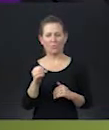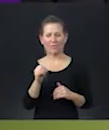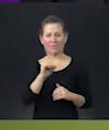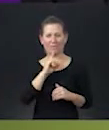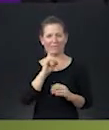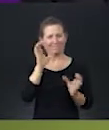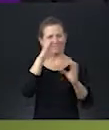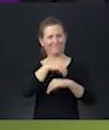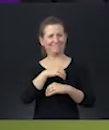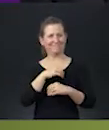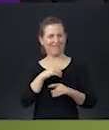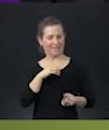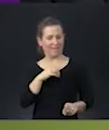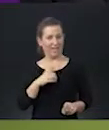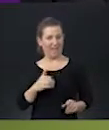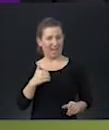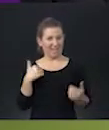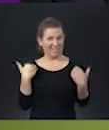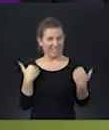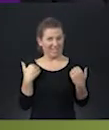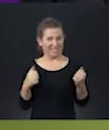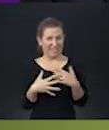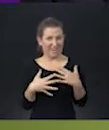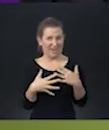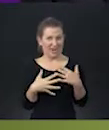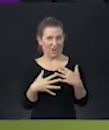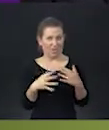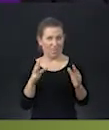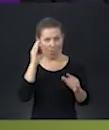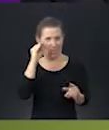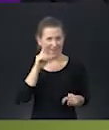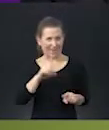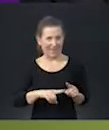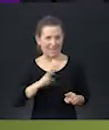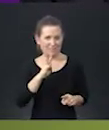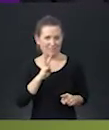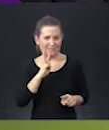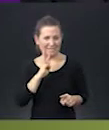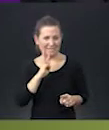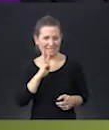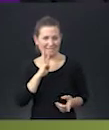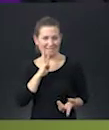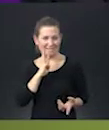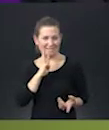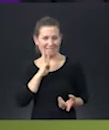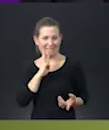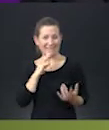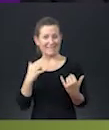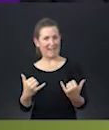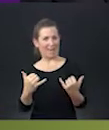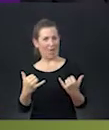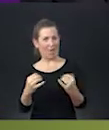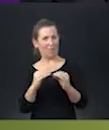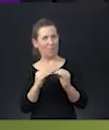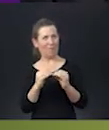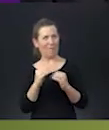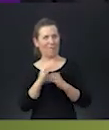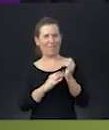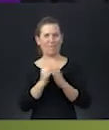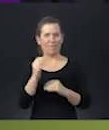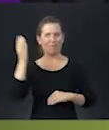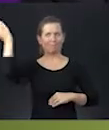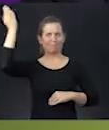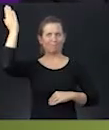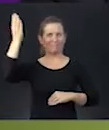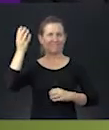an unintelligible, young, scared little boy to, you know, this confident young man who is more comfortable speaking in front of